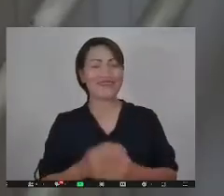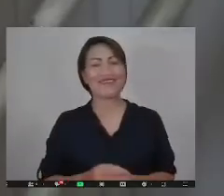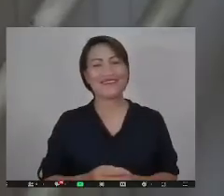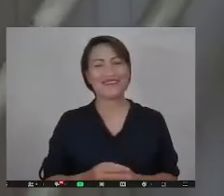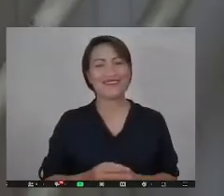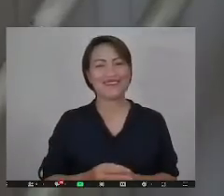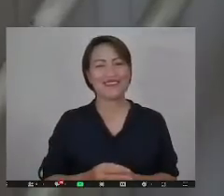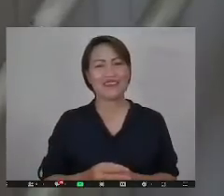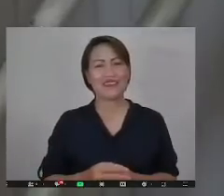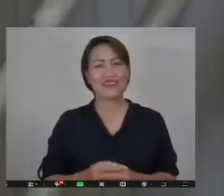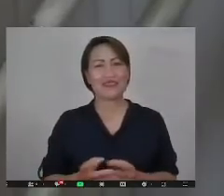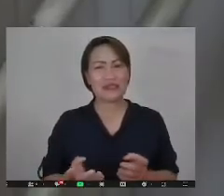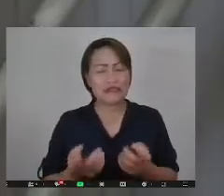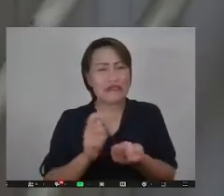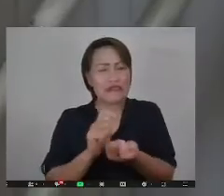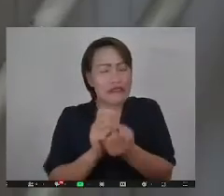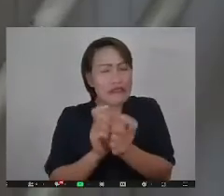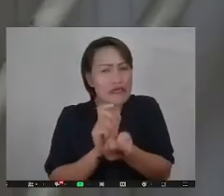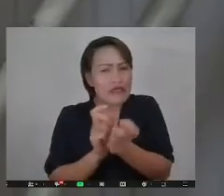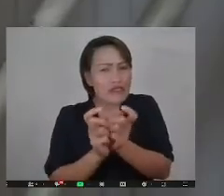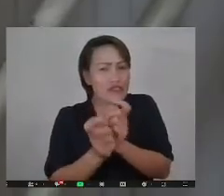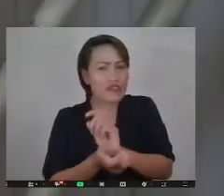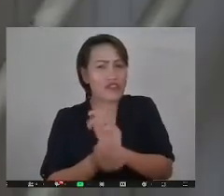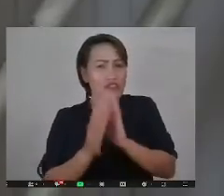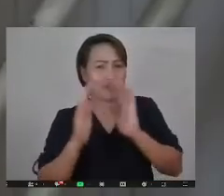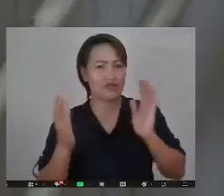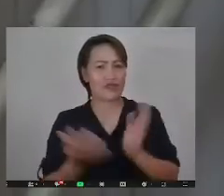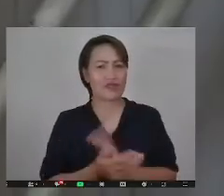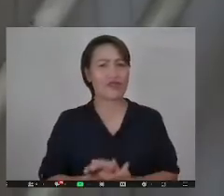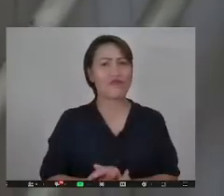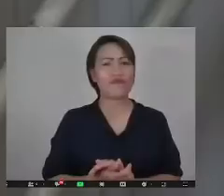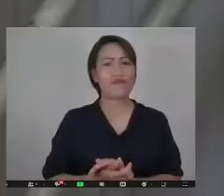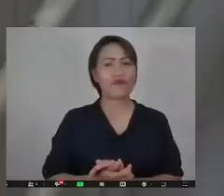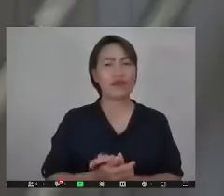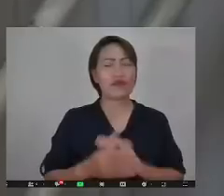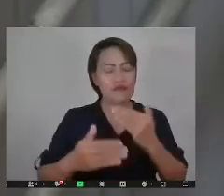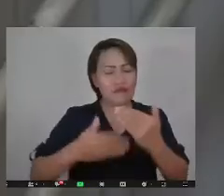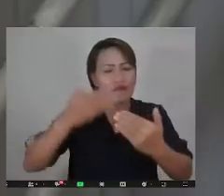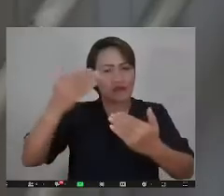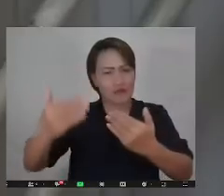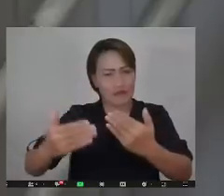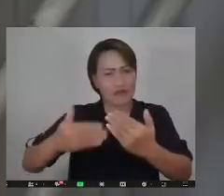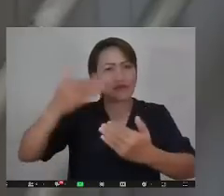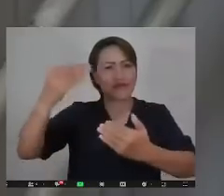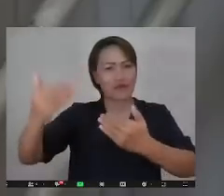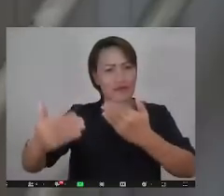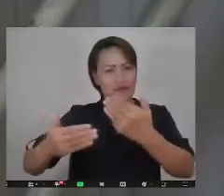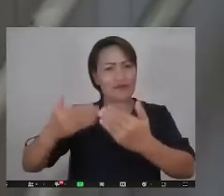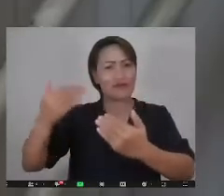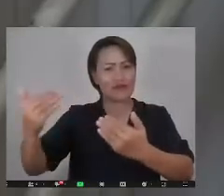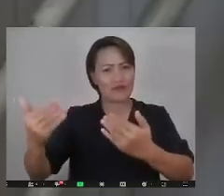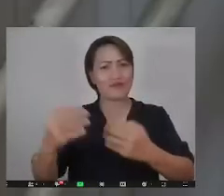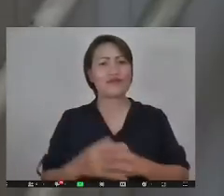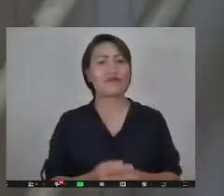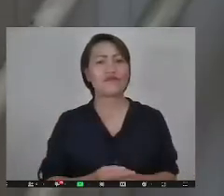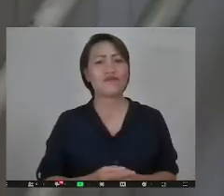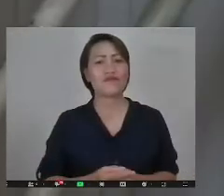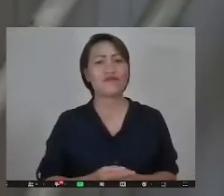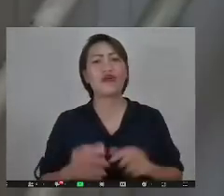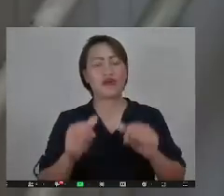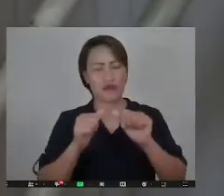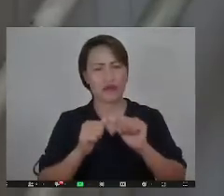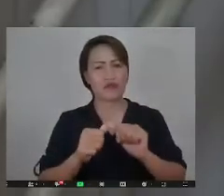world, one STEM initiative at a time. Let us change the environment,